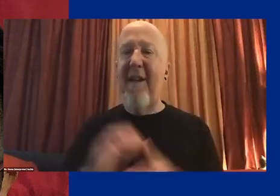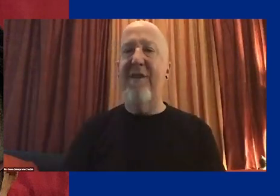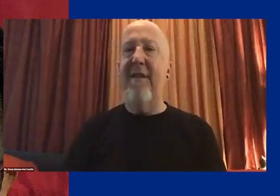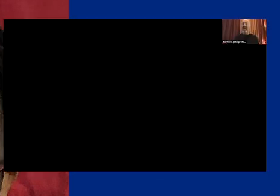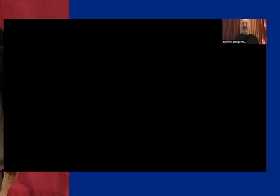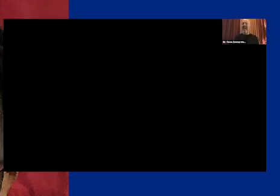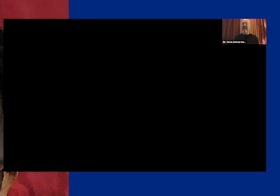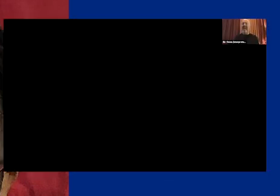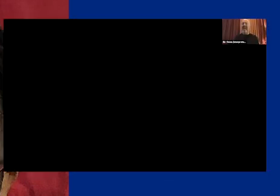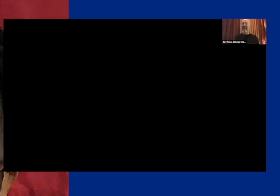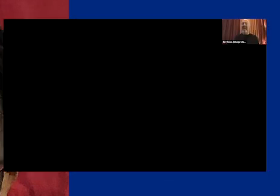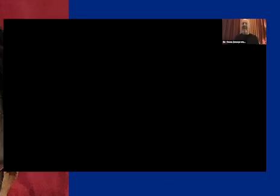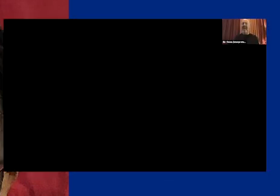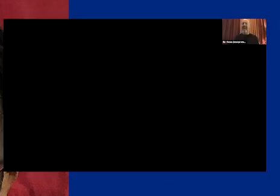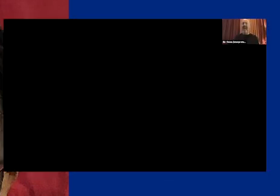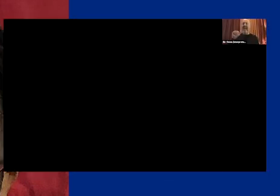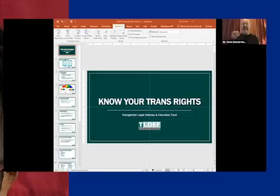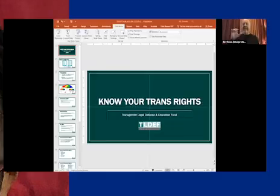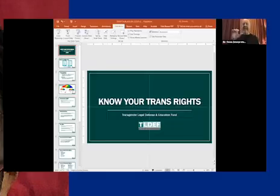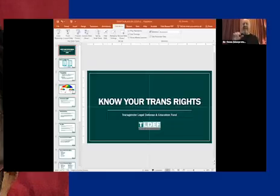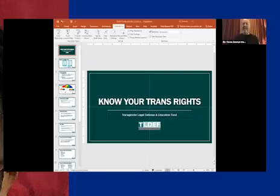I'm going to set up my screen here.